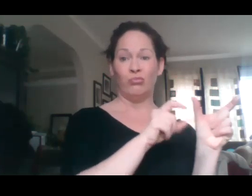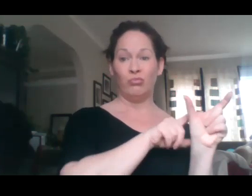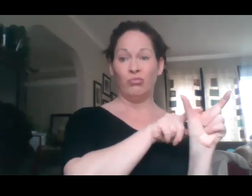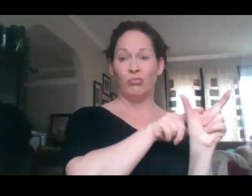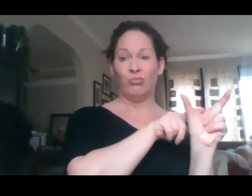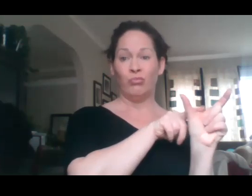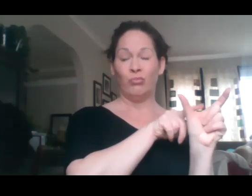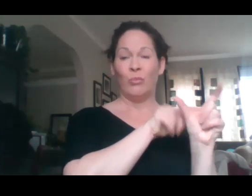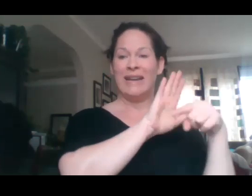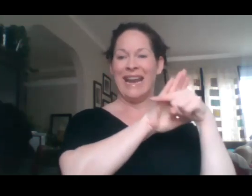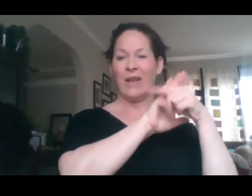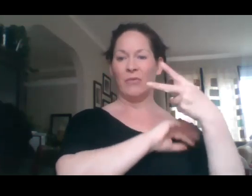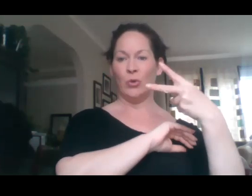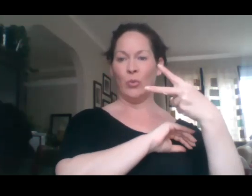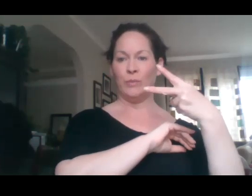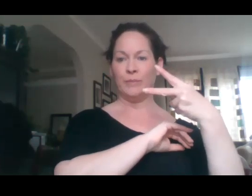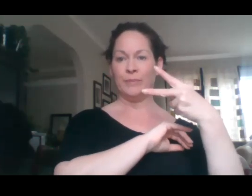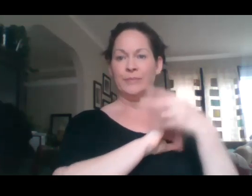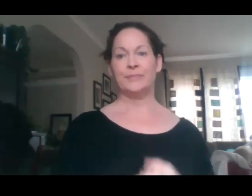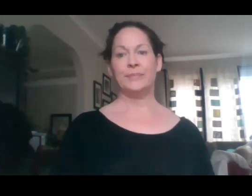is -2.